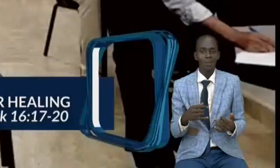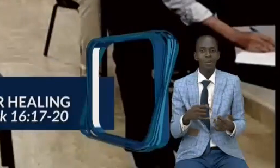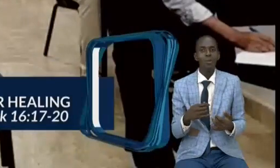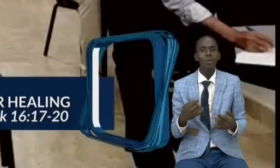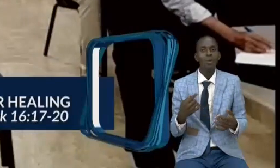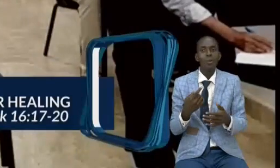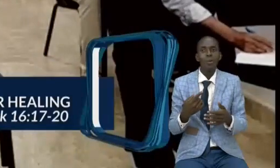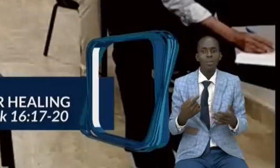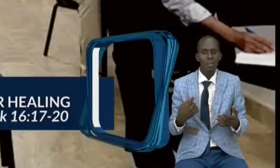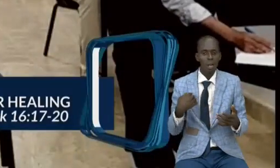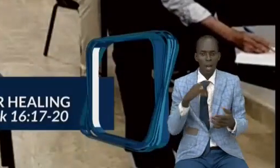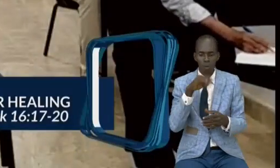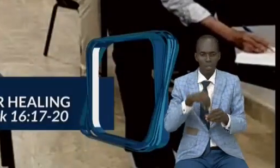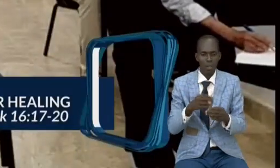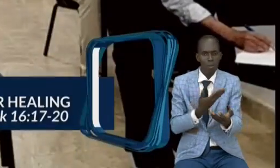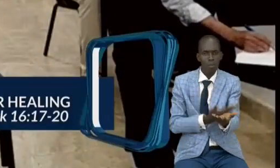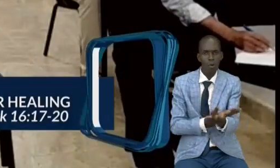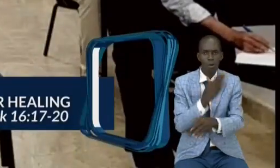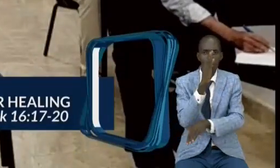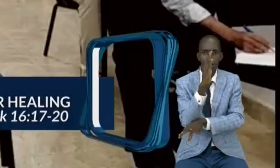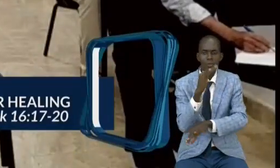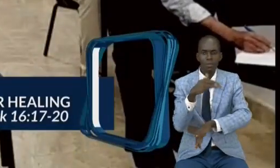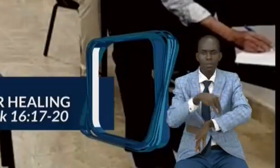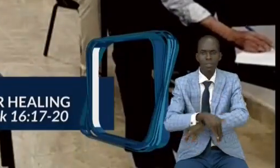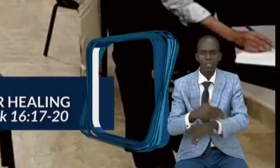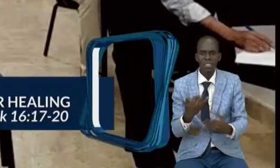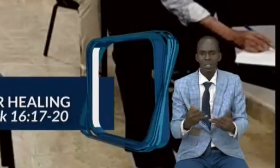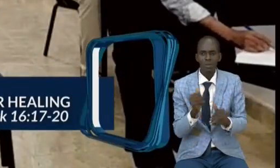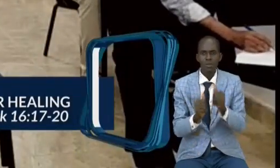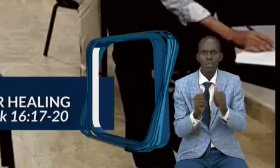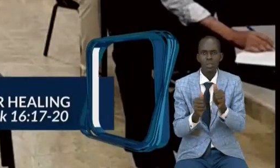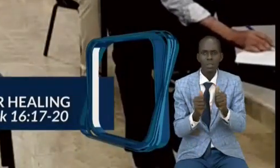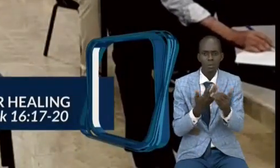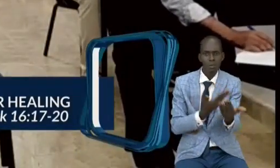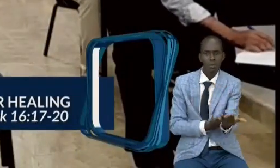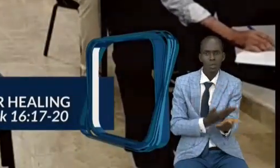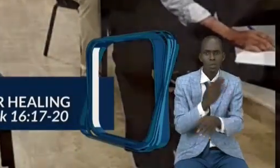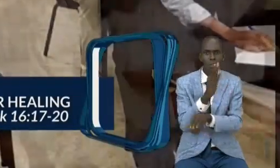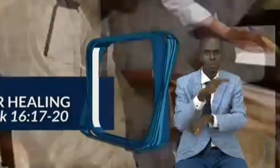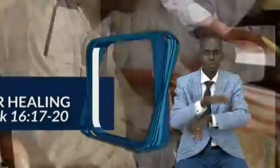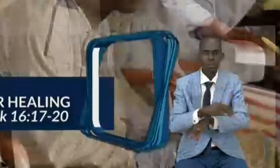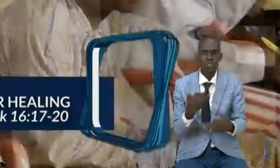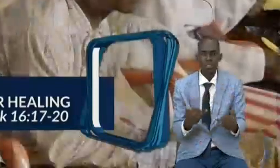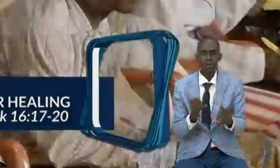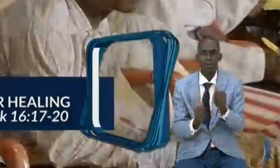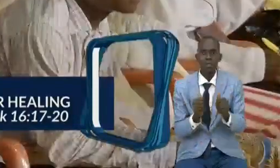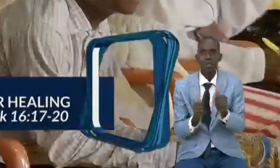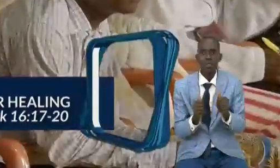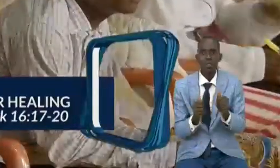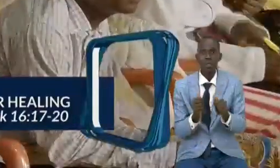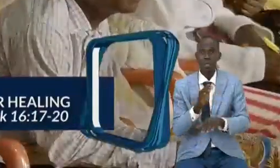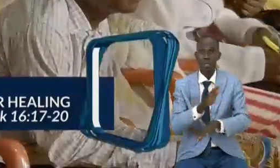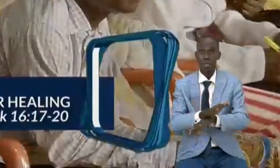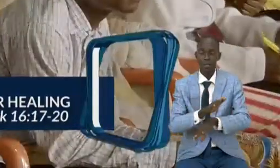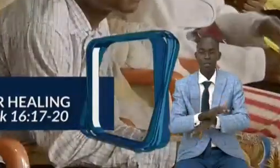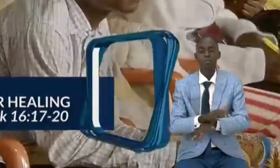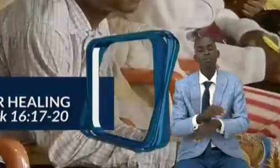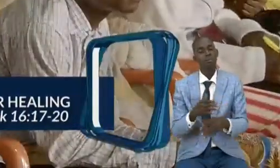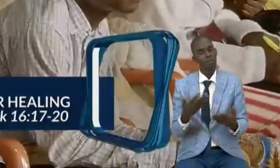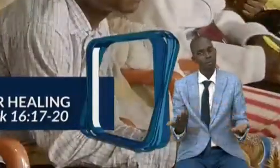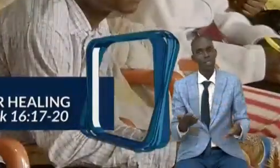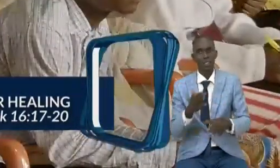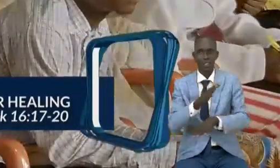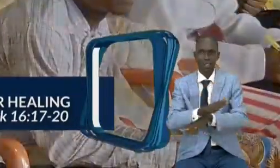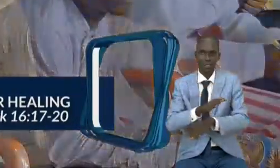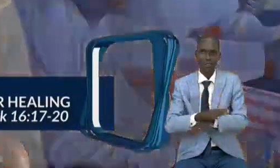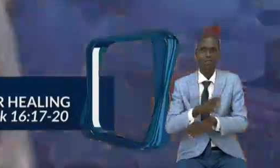Is this morning or afternoon or evening? Tell me. Tell me. Is the evening of